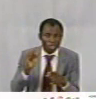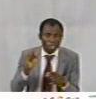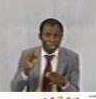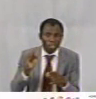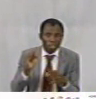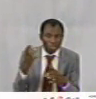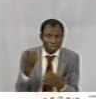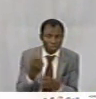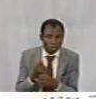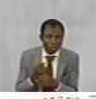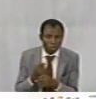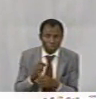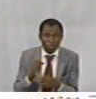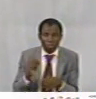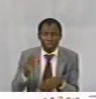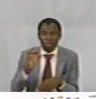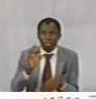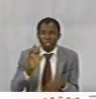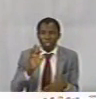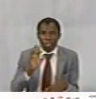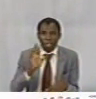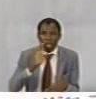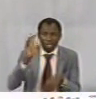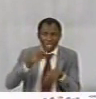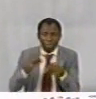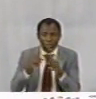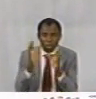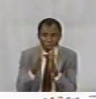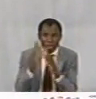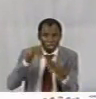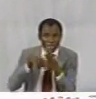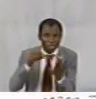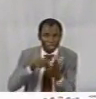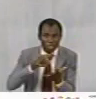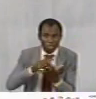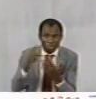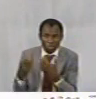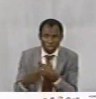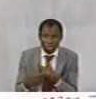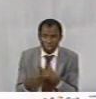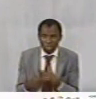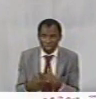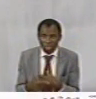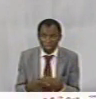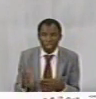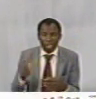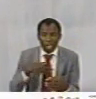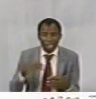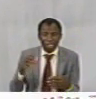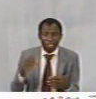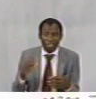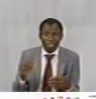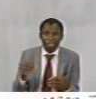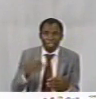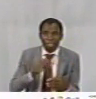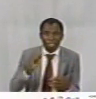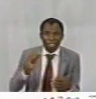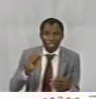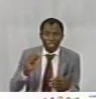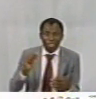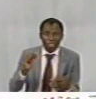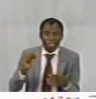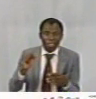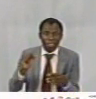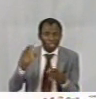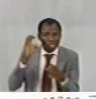Crusade and some wonderful things were being done. So she took my hand and she said, pray for us. So I prayed, I asked the